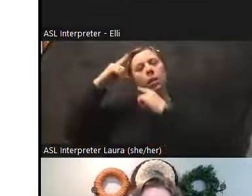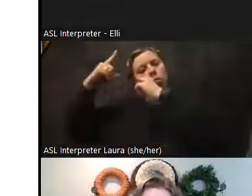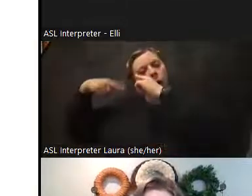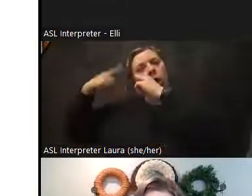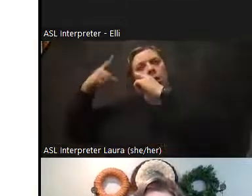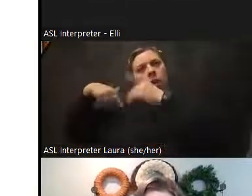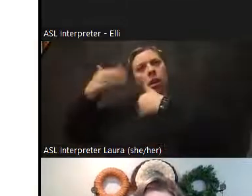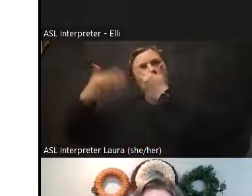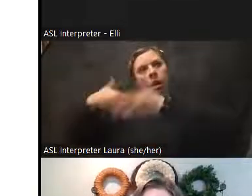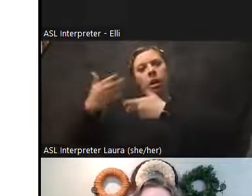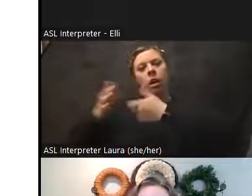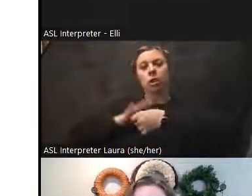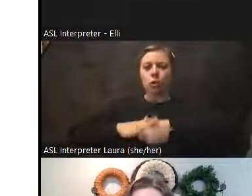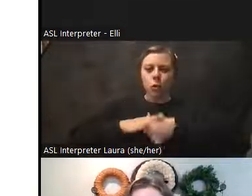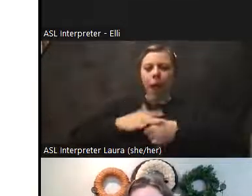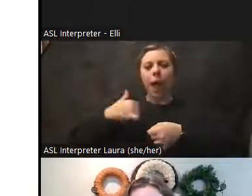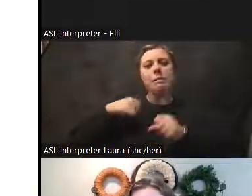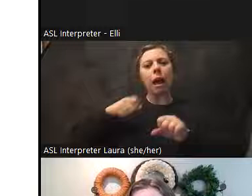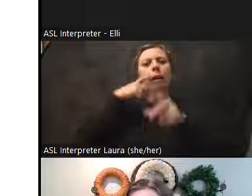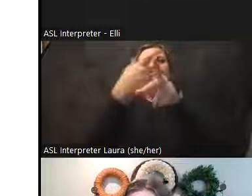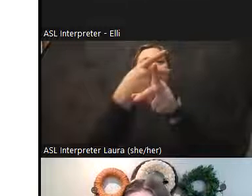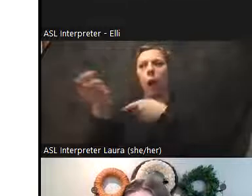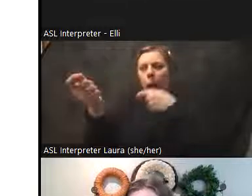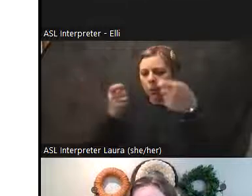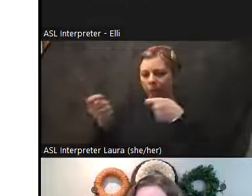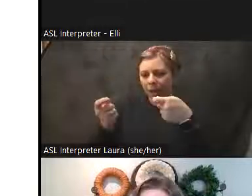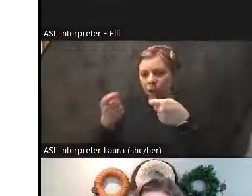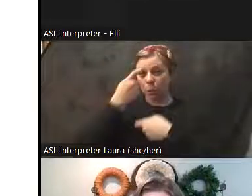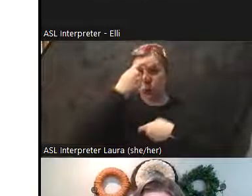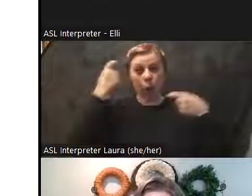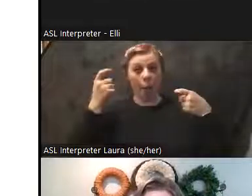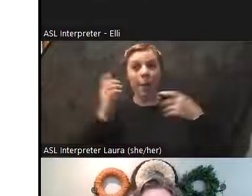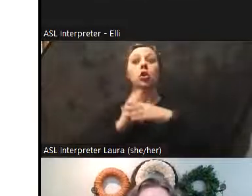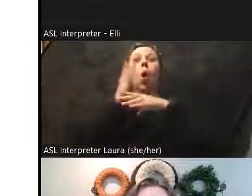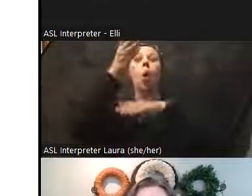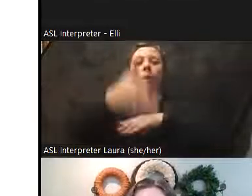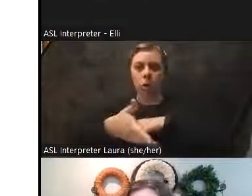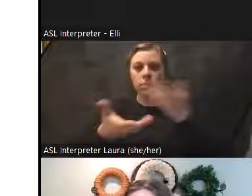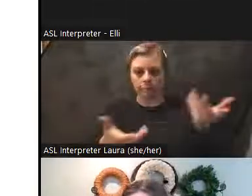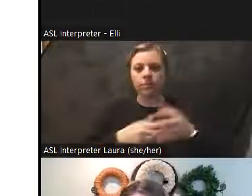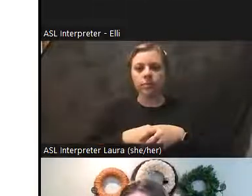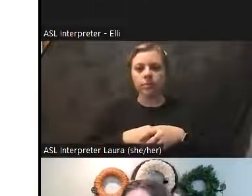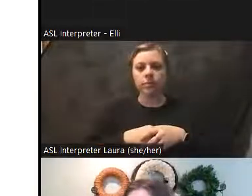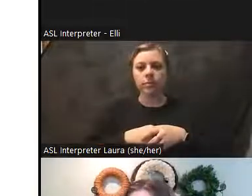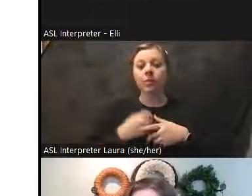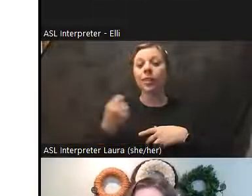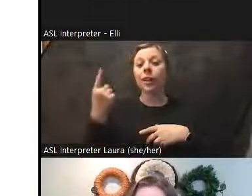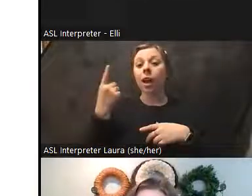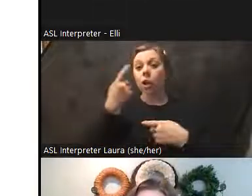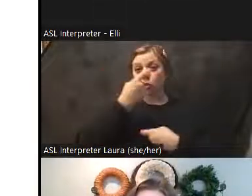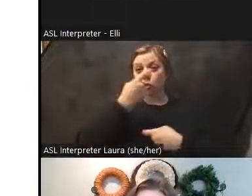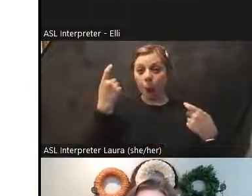of everyday life. The stress trauma produces can be temporary or can leave survivors with